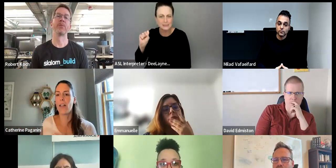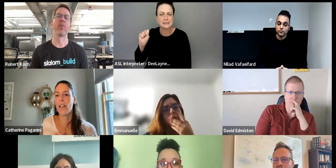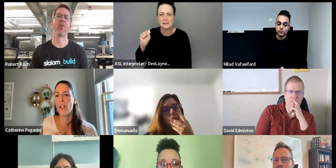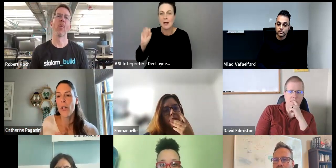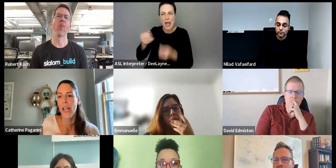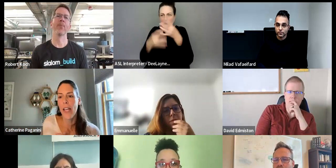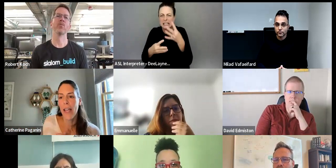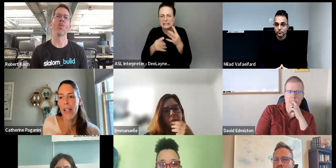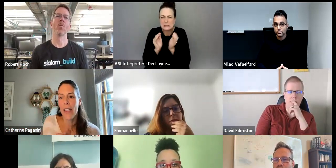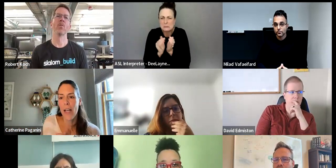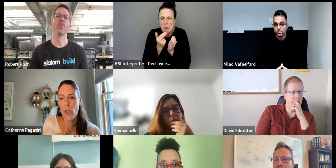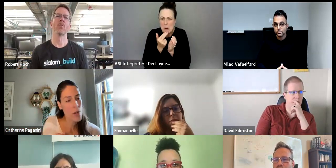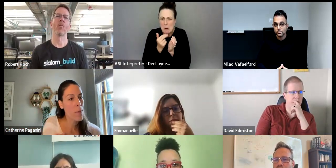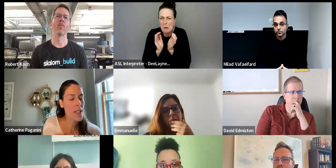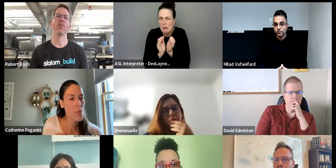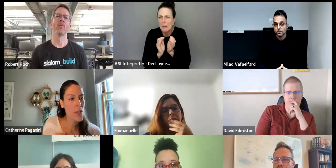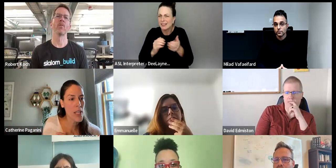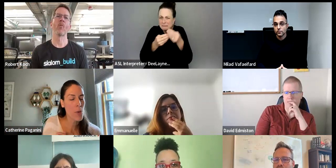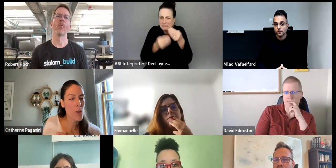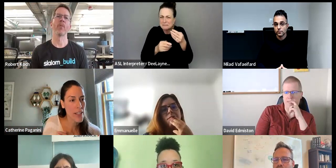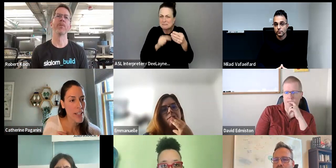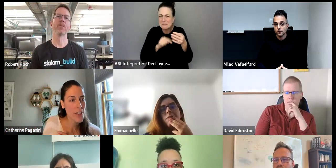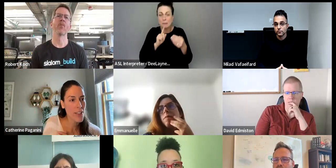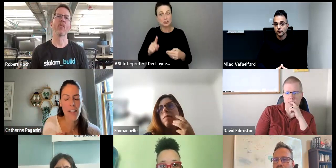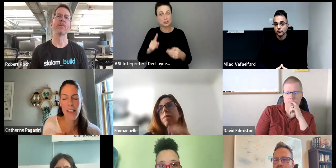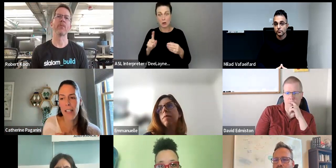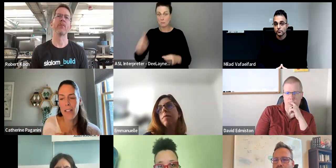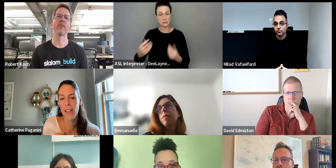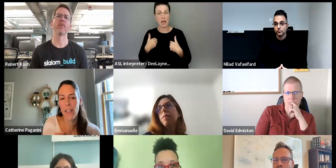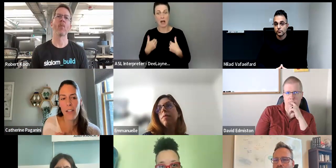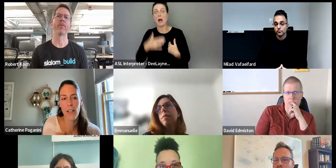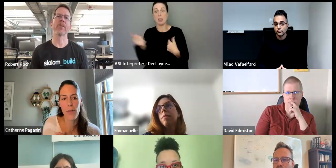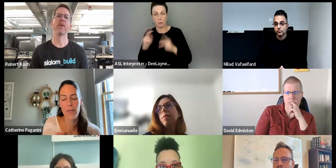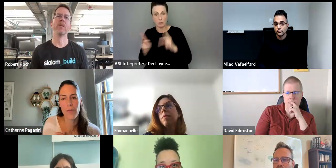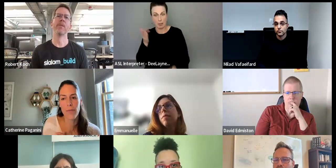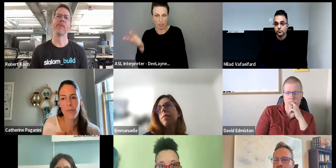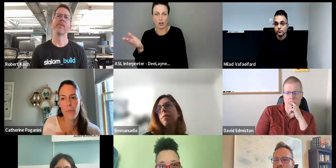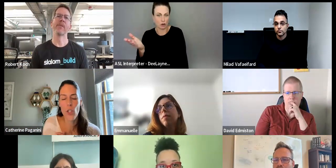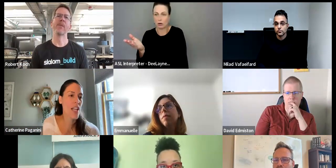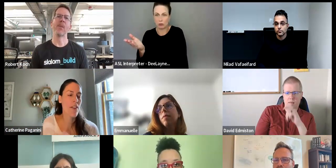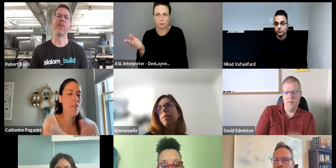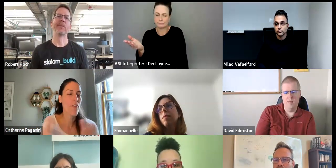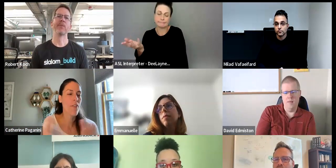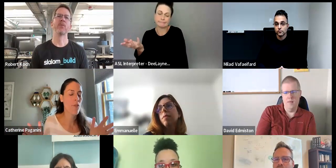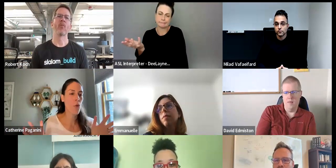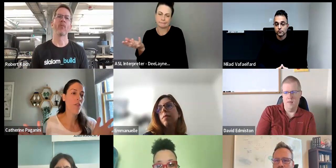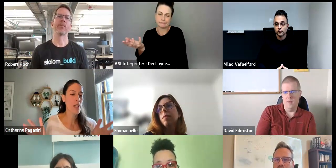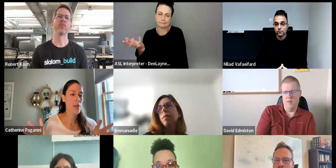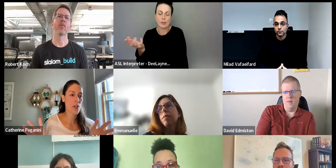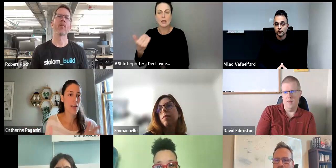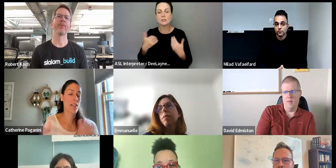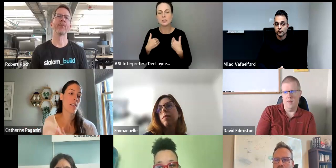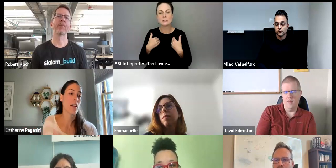pretty small. And I'm sure there must be people in there. And just